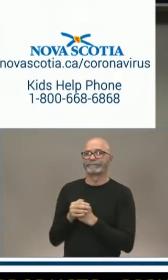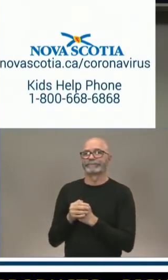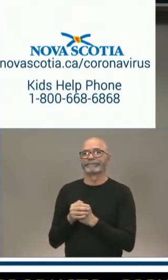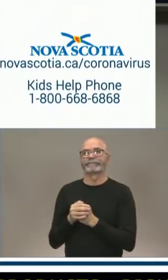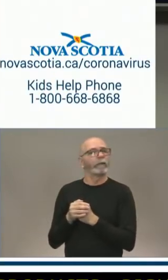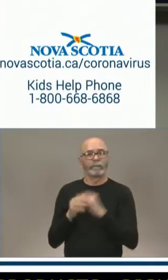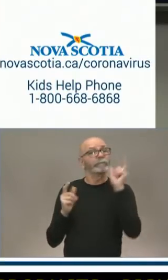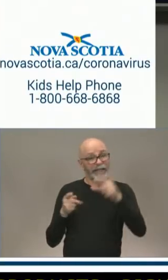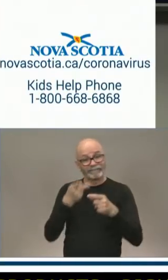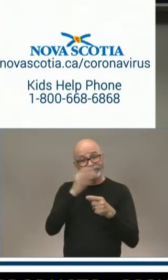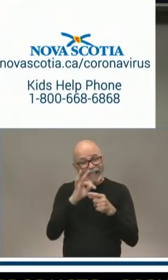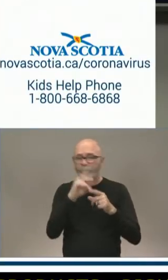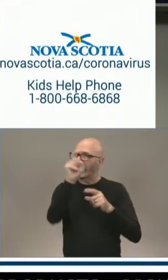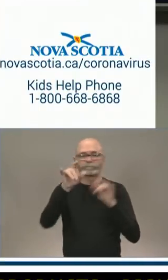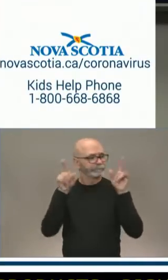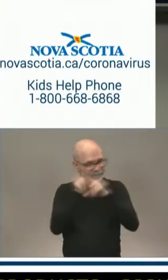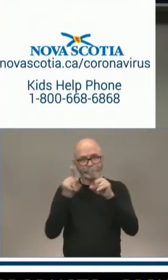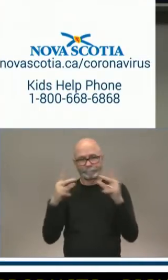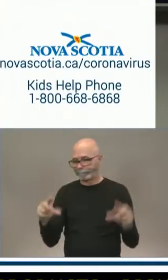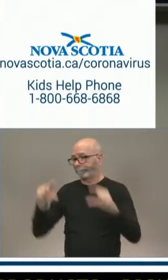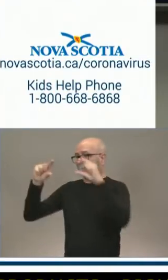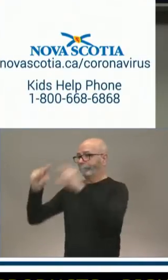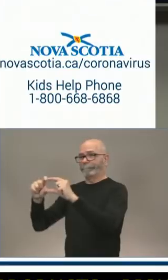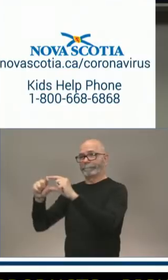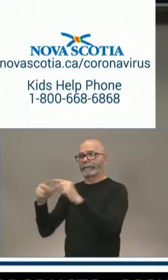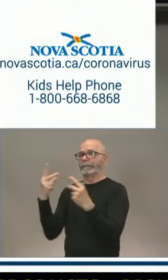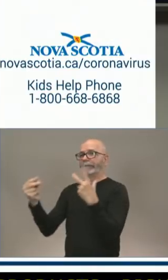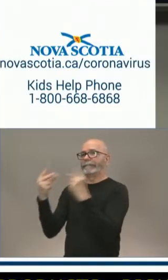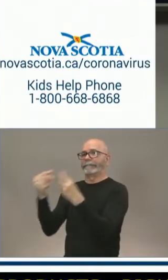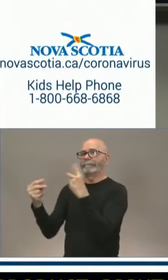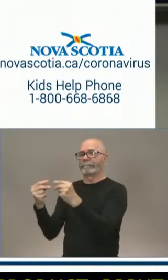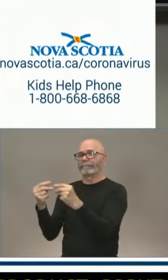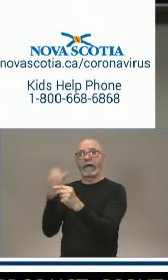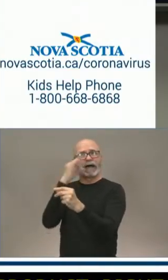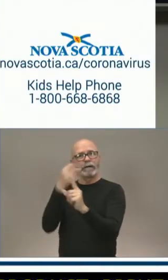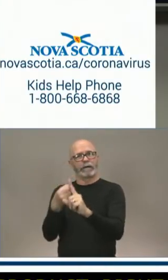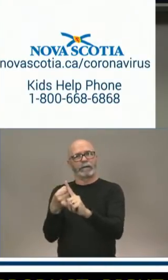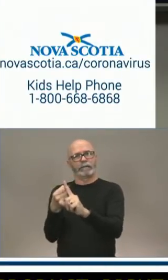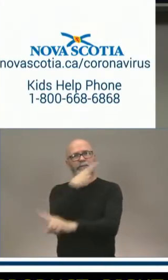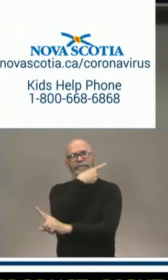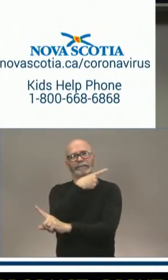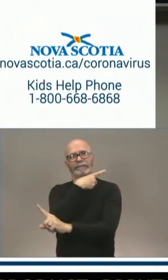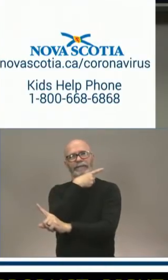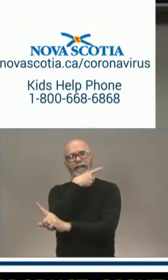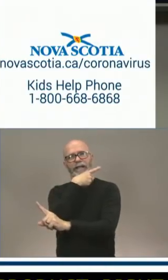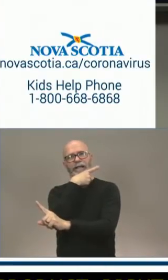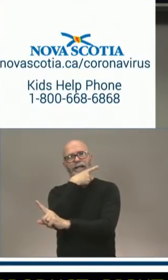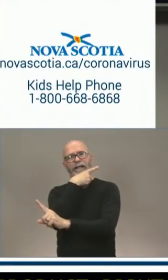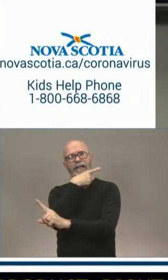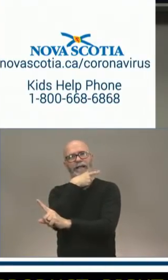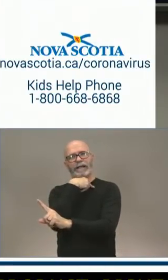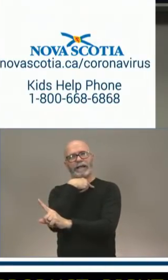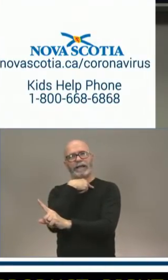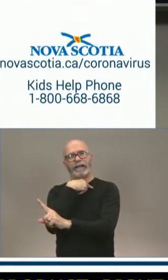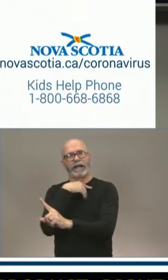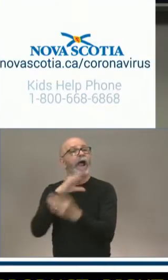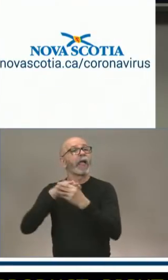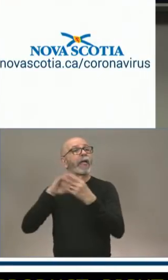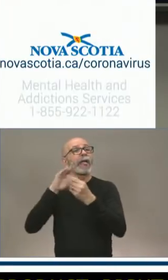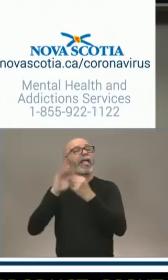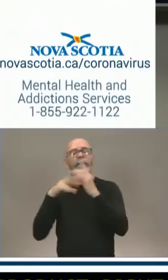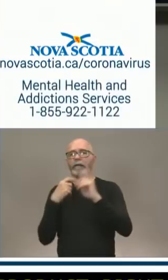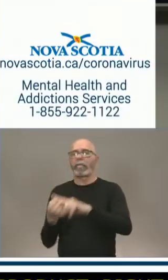that might well change. And I went on so long, I forget your first question. How am I to assess? I can't get